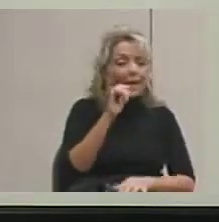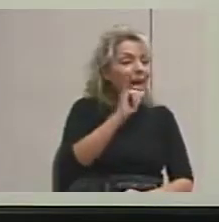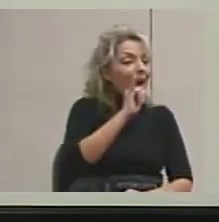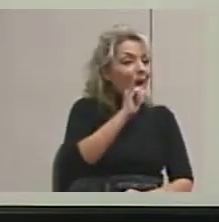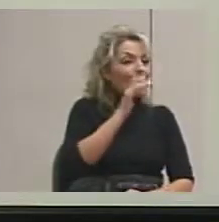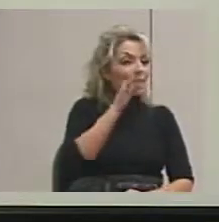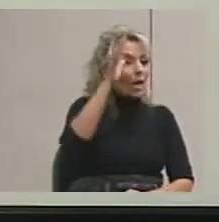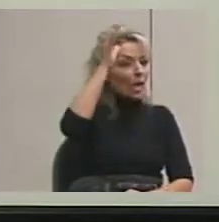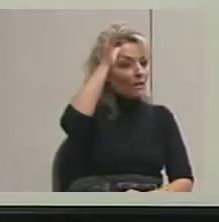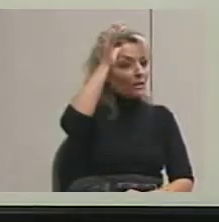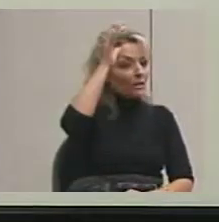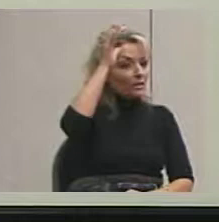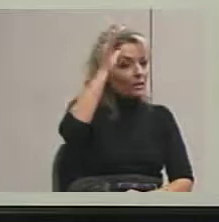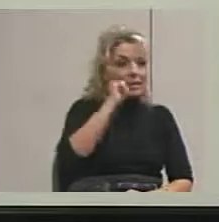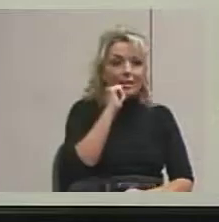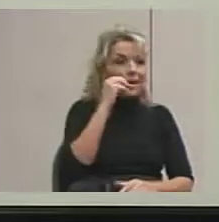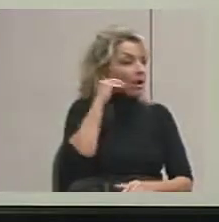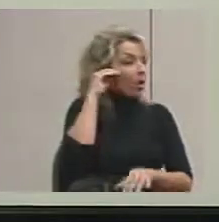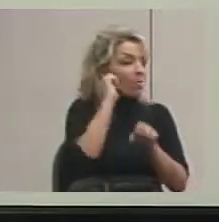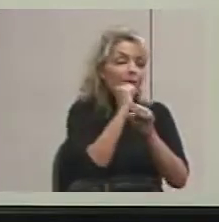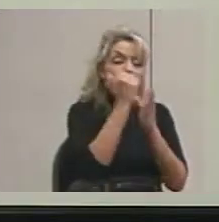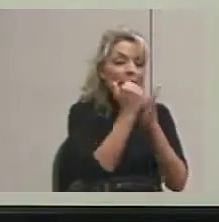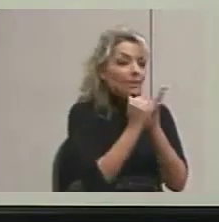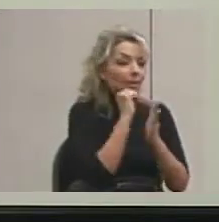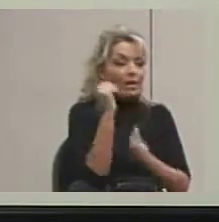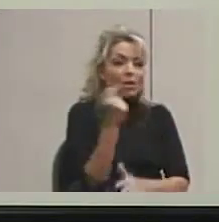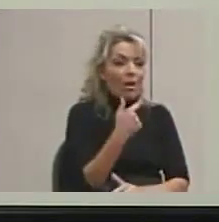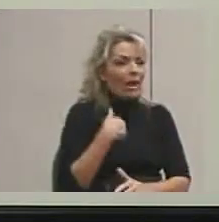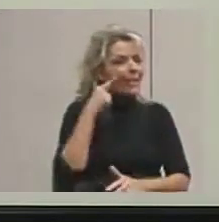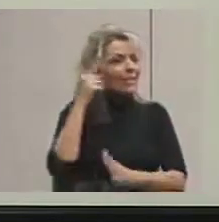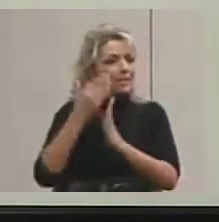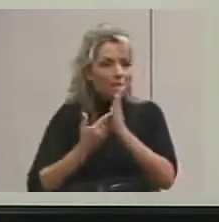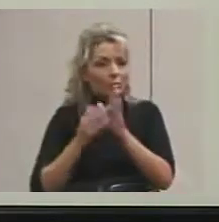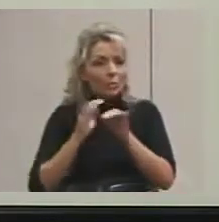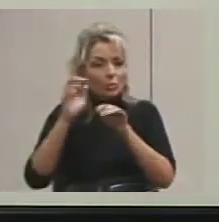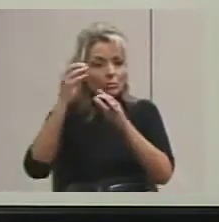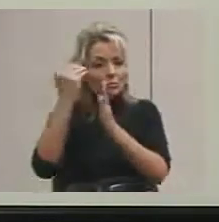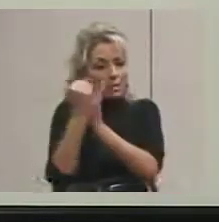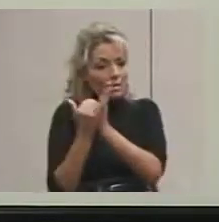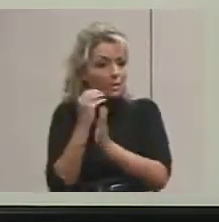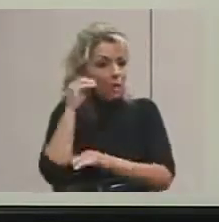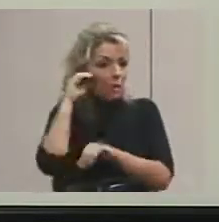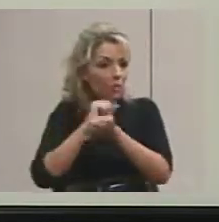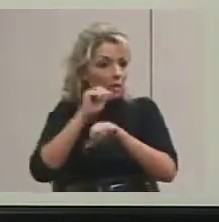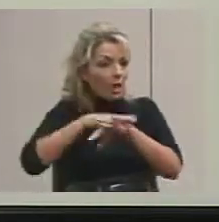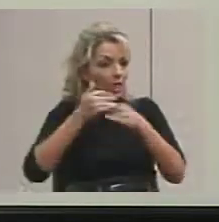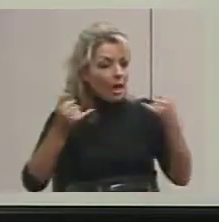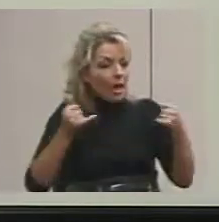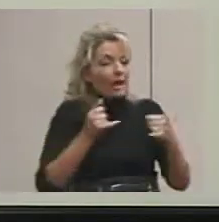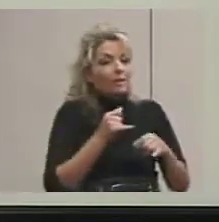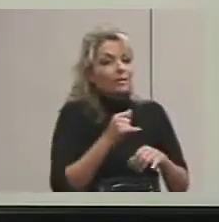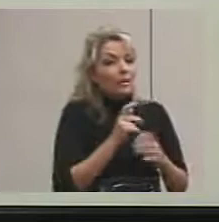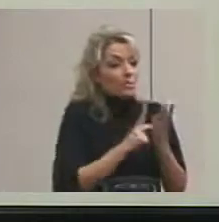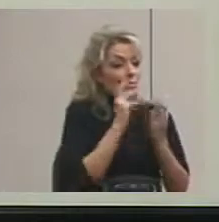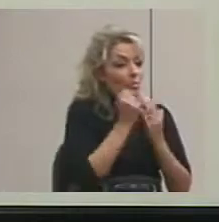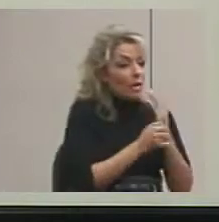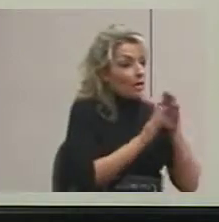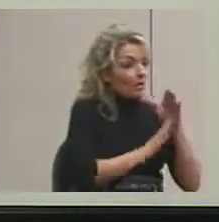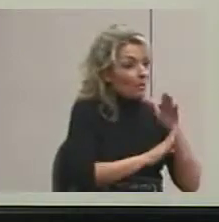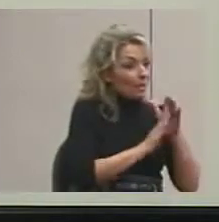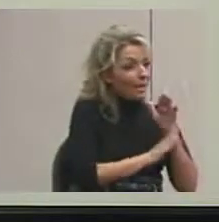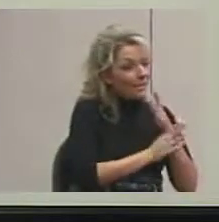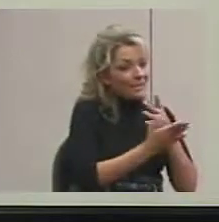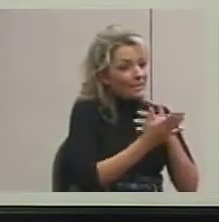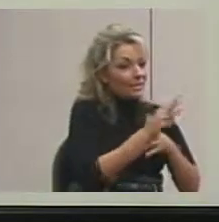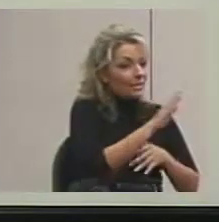the homework already listed. Not all of them. I think some of them do, but And a lot of them are project-based classes because he's a senior. So